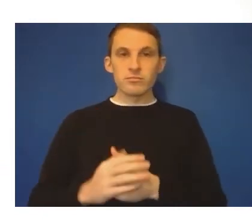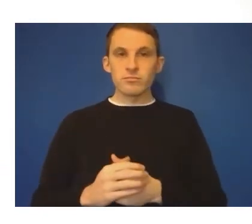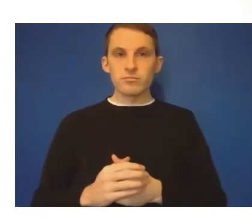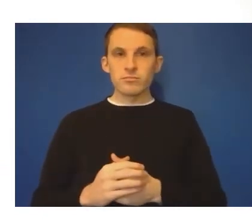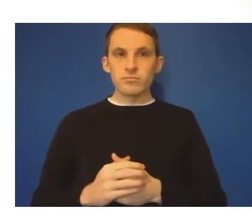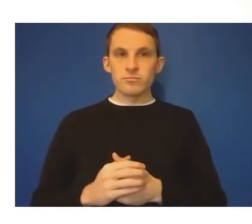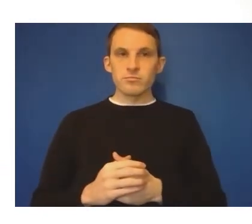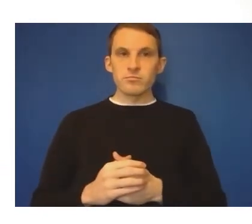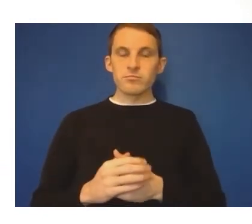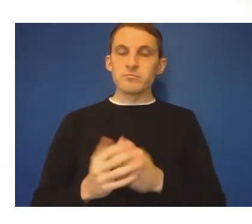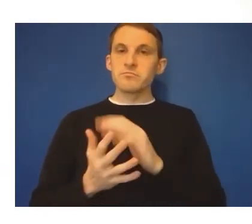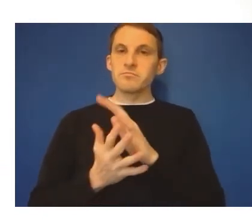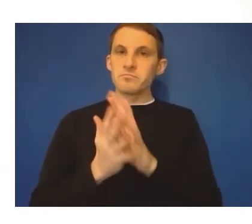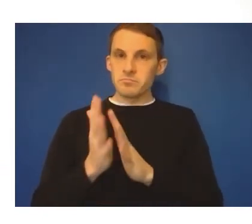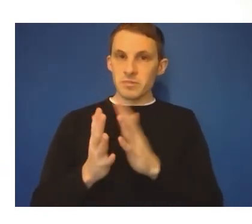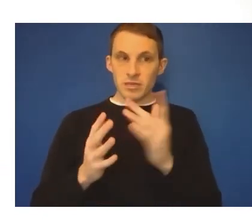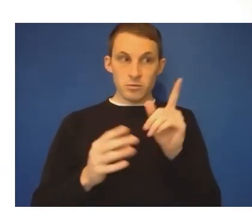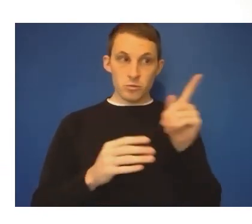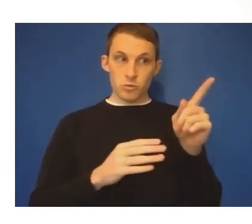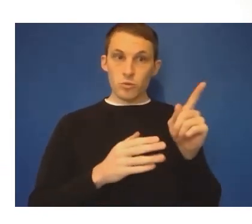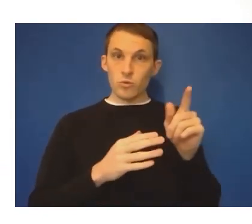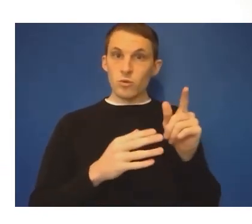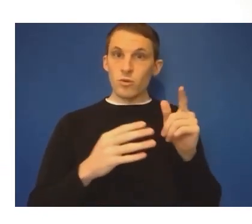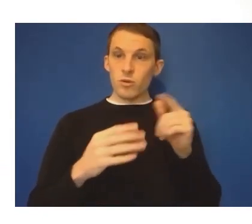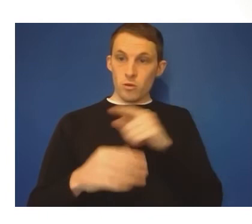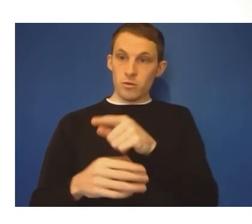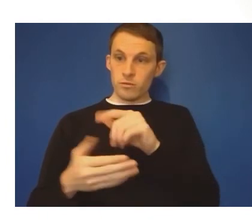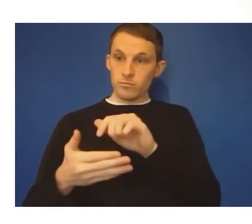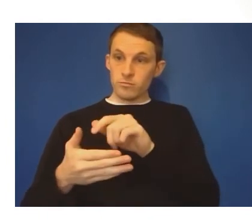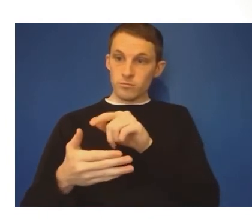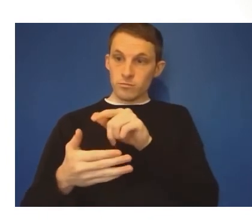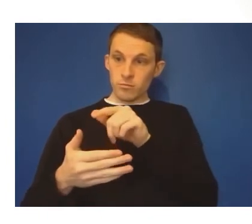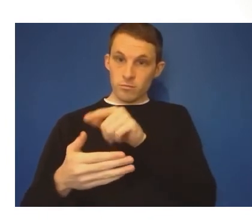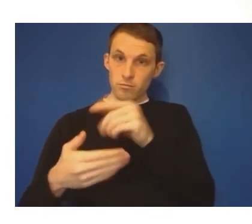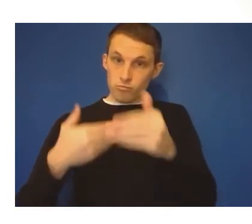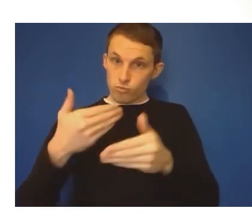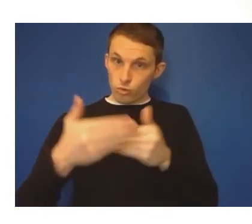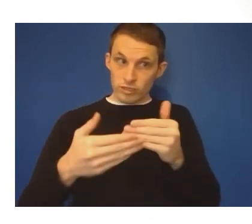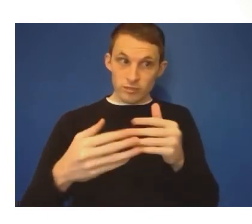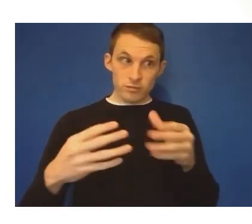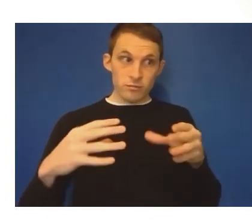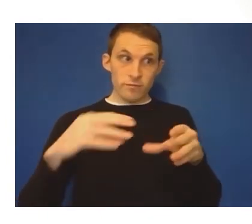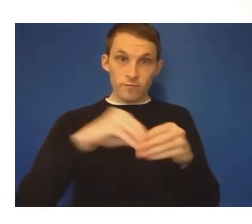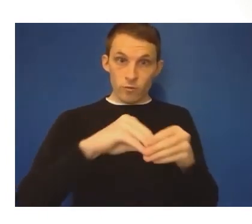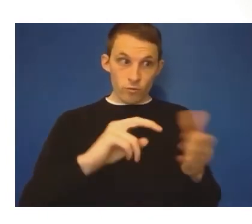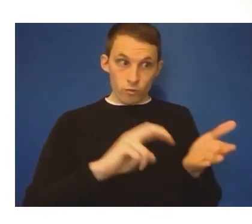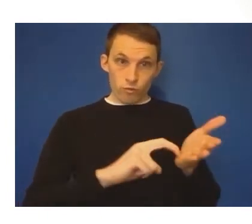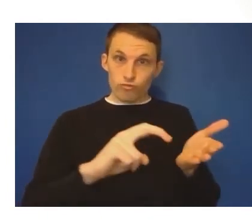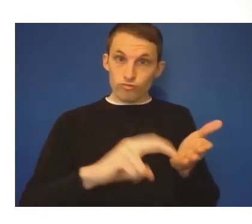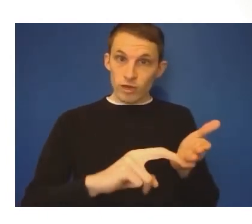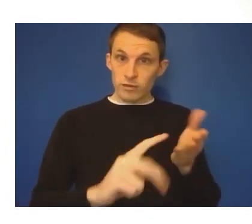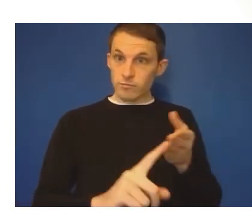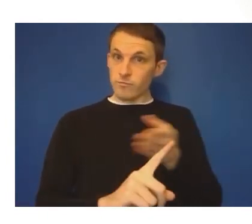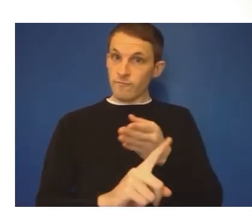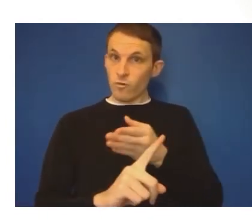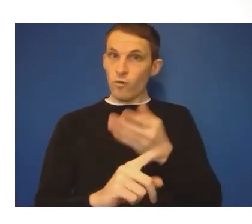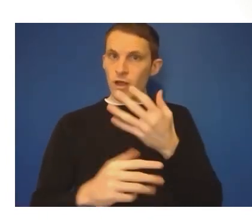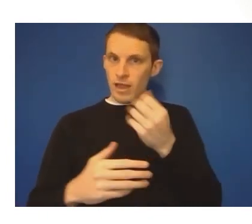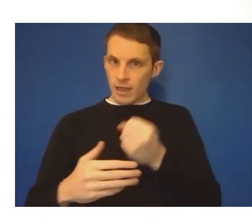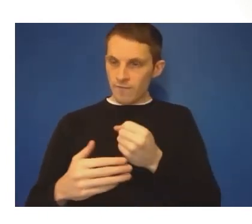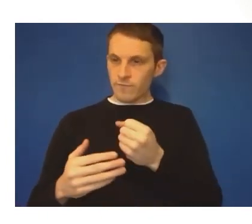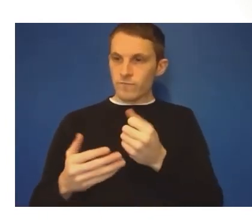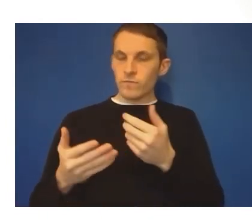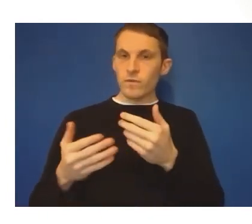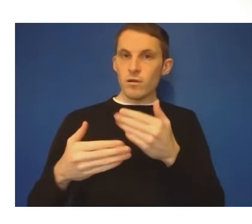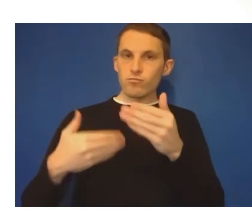clear processes for consumers to list and include supporters in pre-contractual and problem-solving discussions, so to have someone else